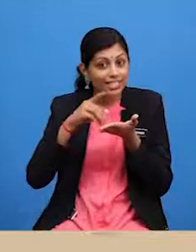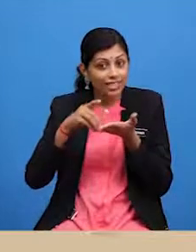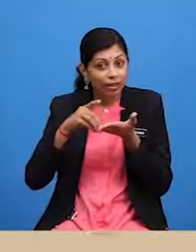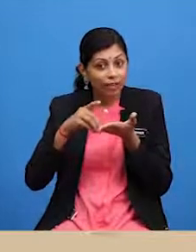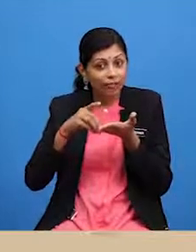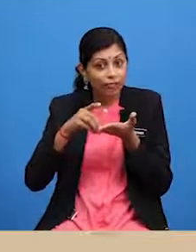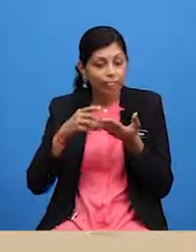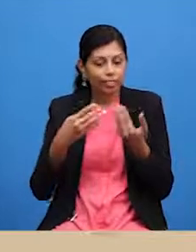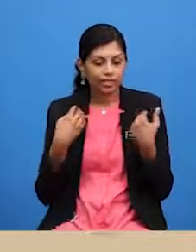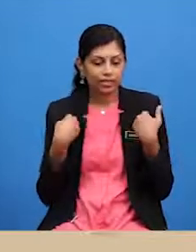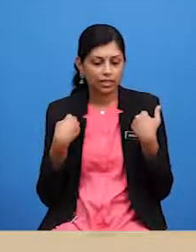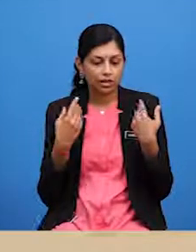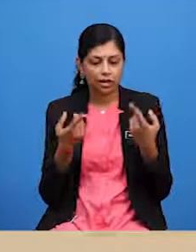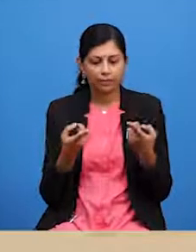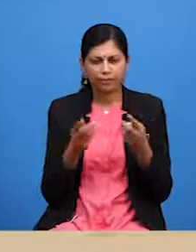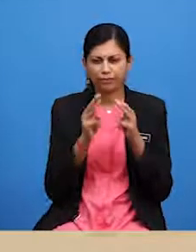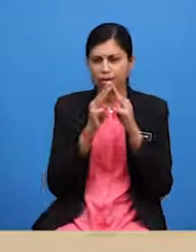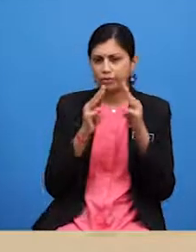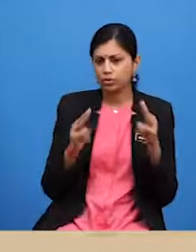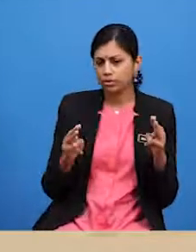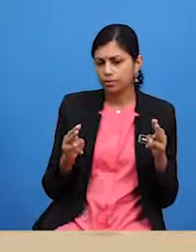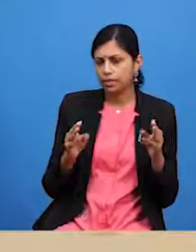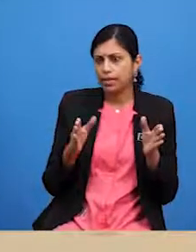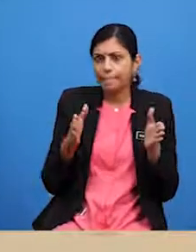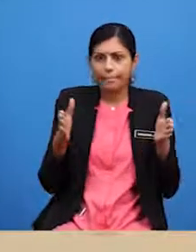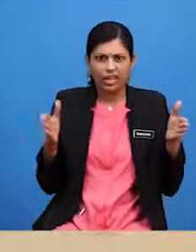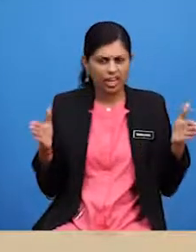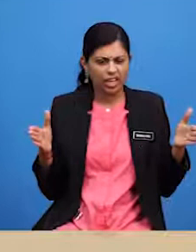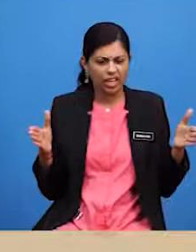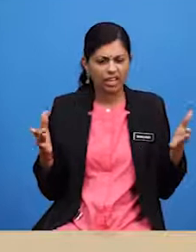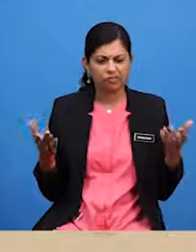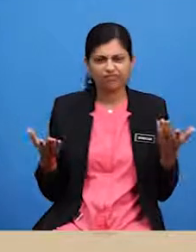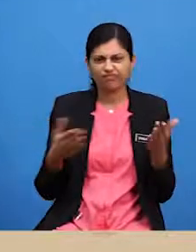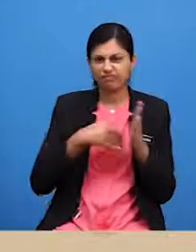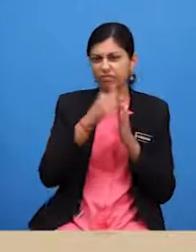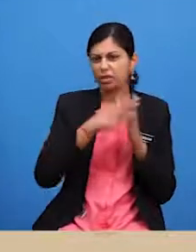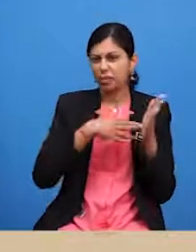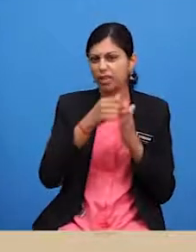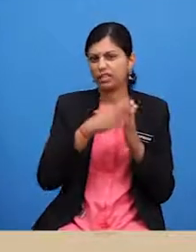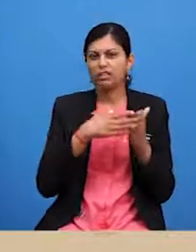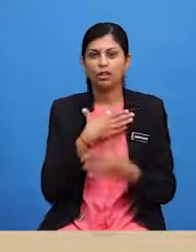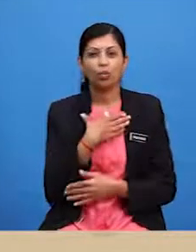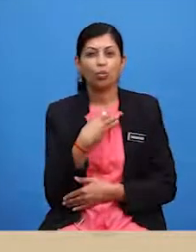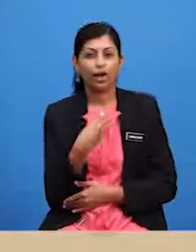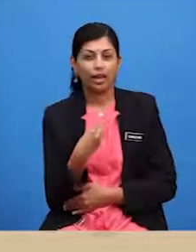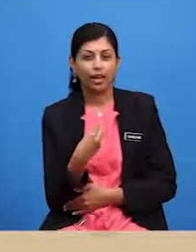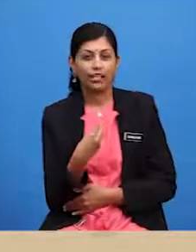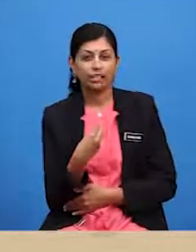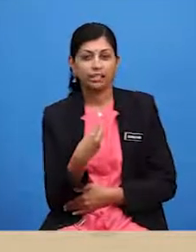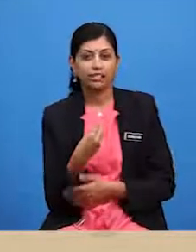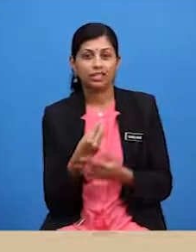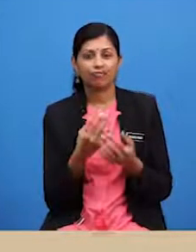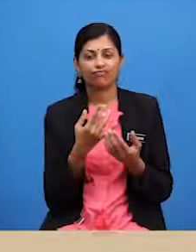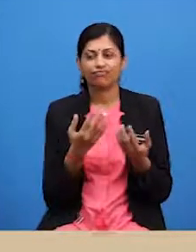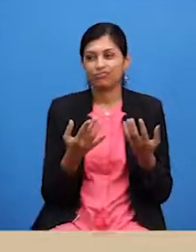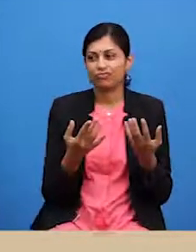says here that the museum is big, painted in white, and it looks like